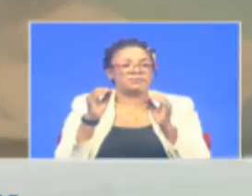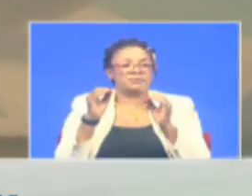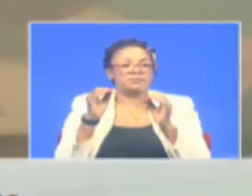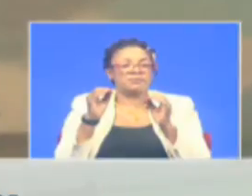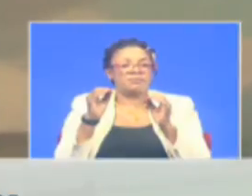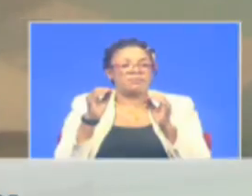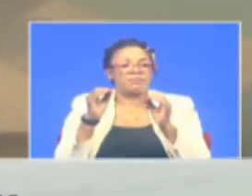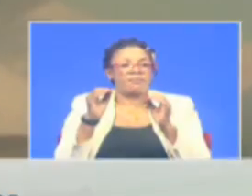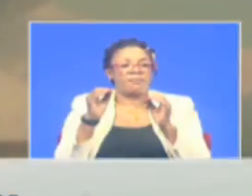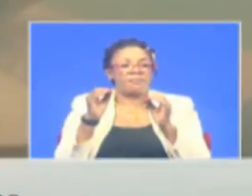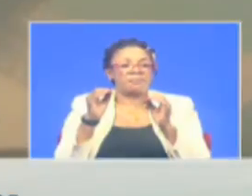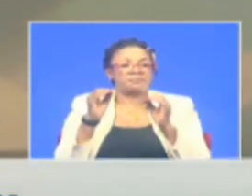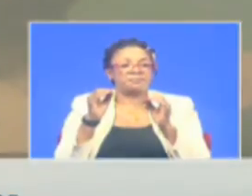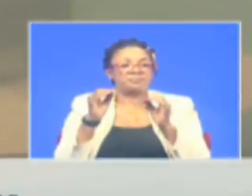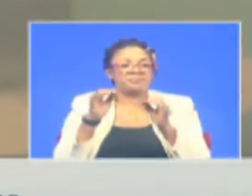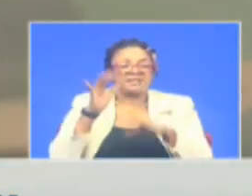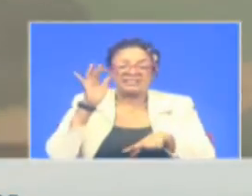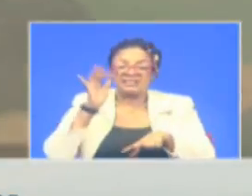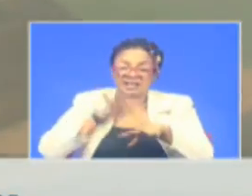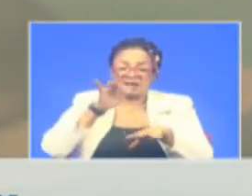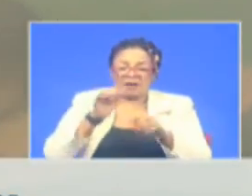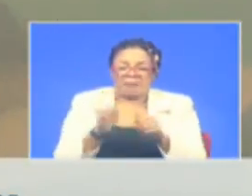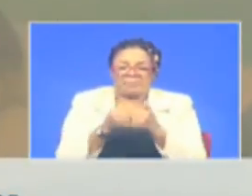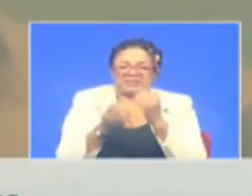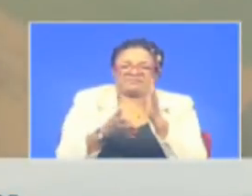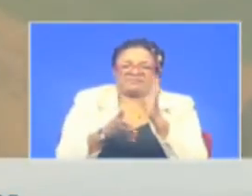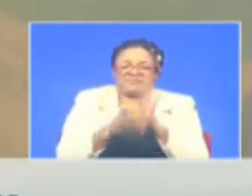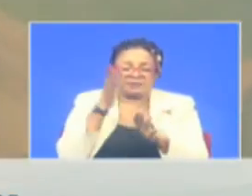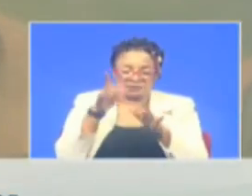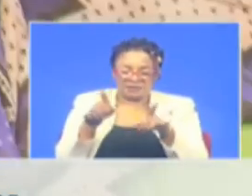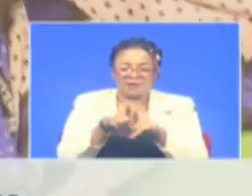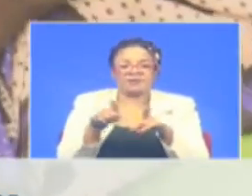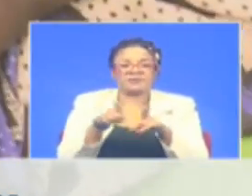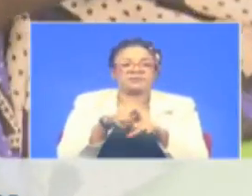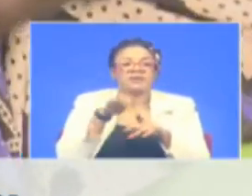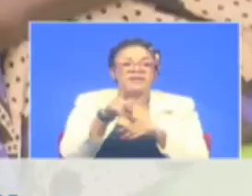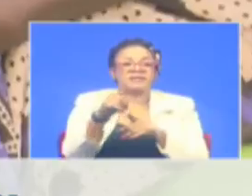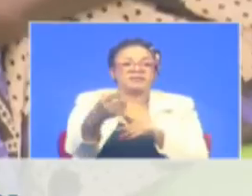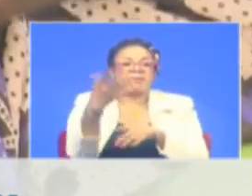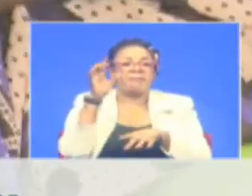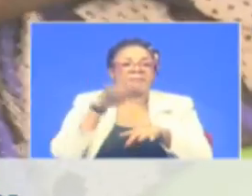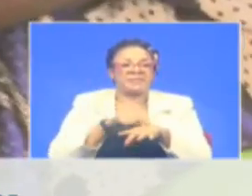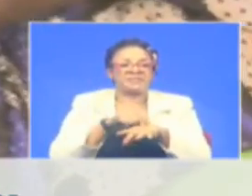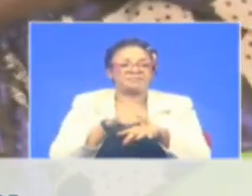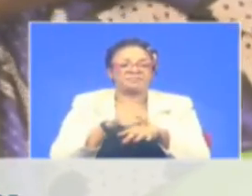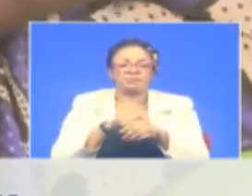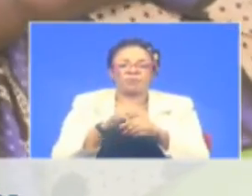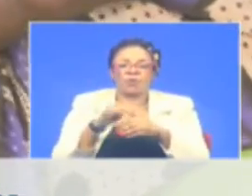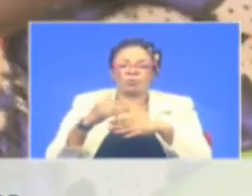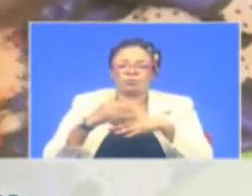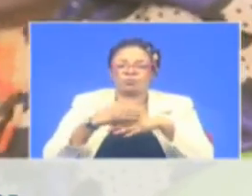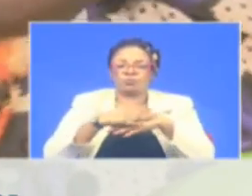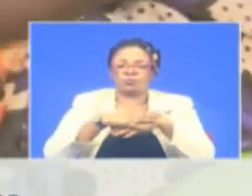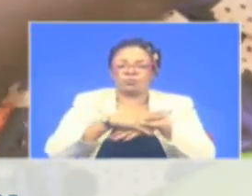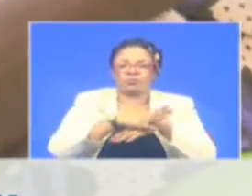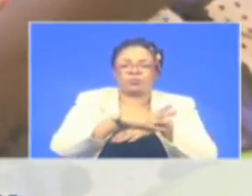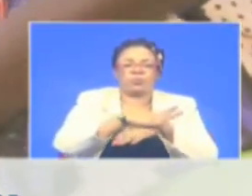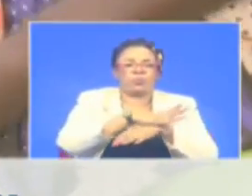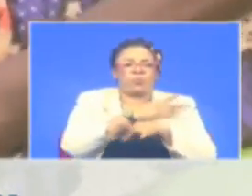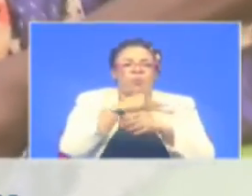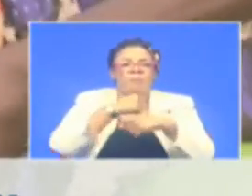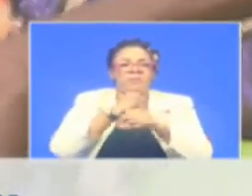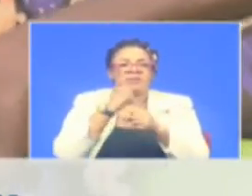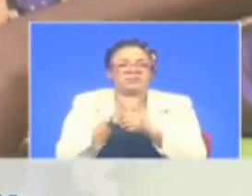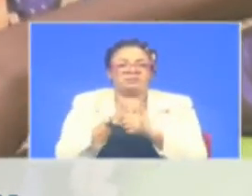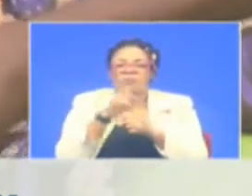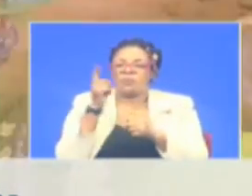Snake bites happen suddenly, and just as quickly as the snake bites, the venom moves through the victim's body, causing havoc to